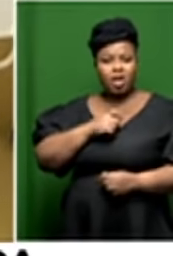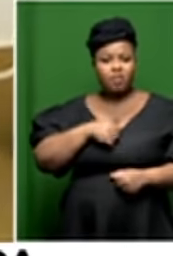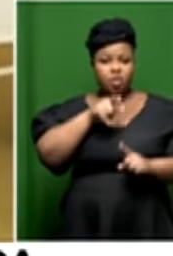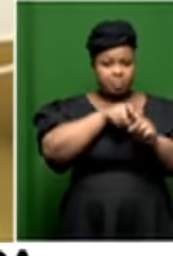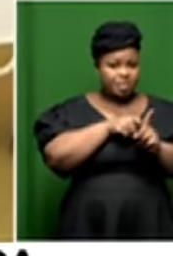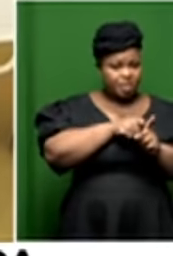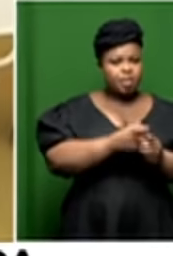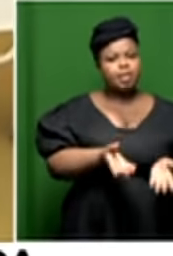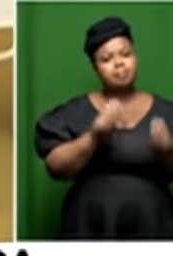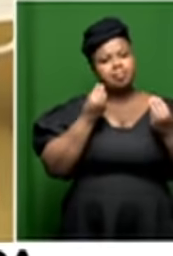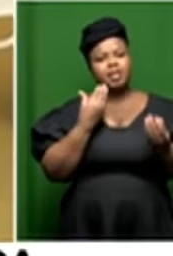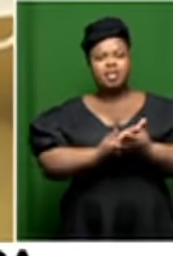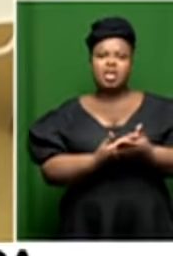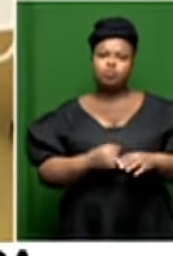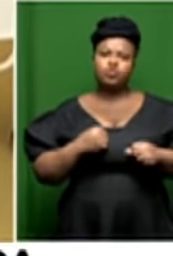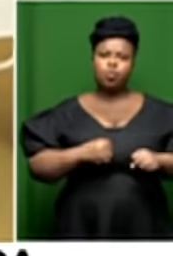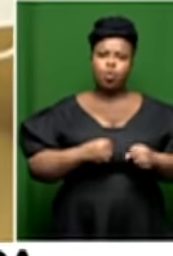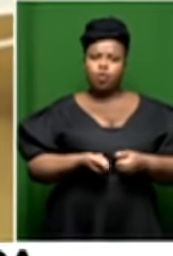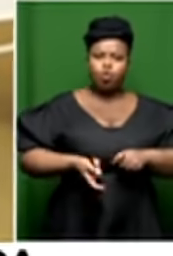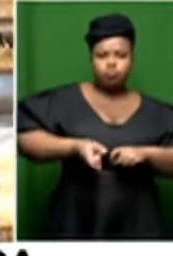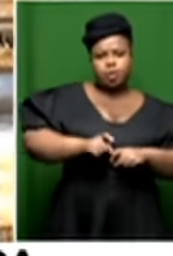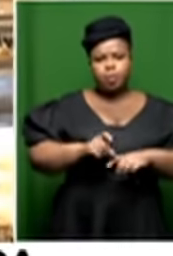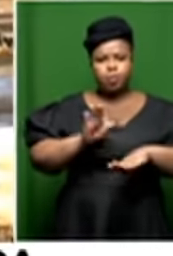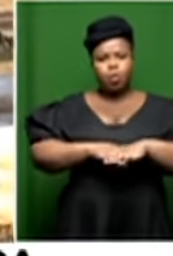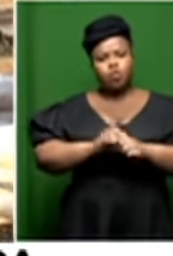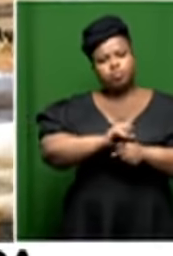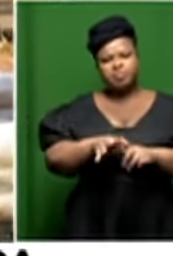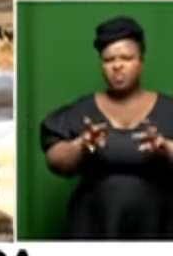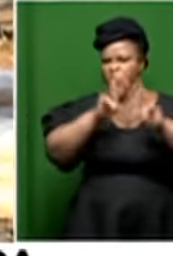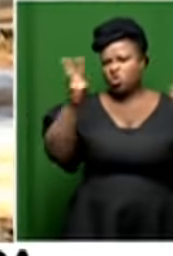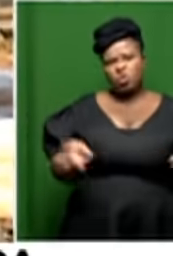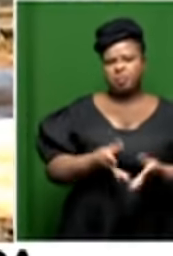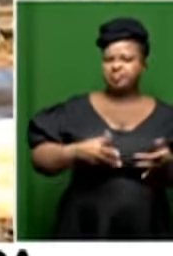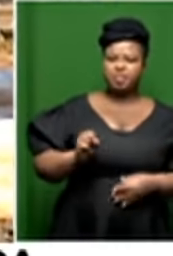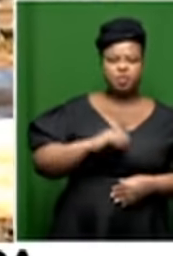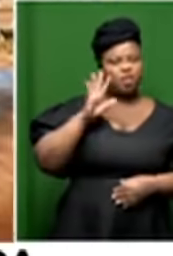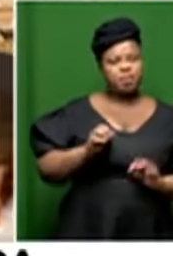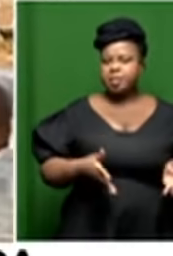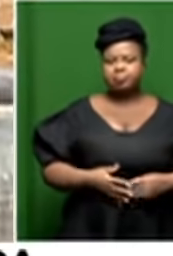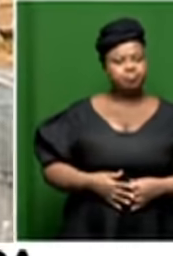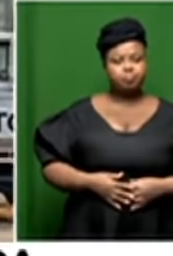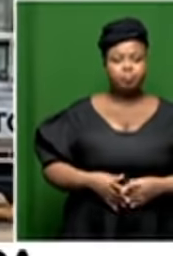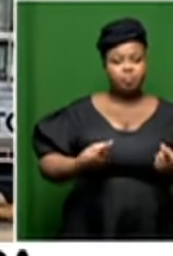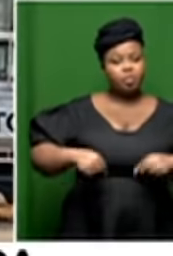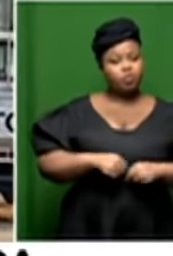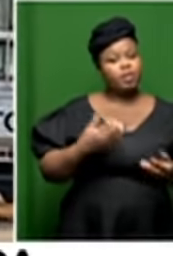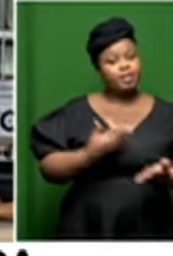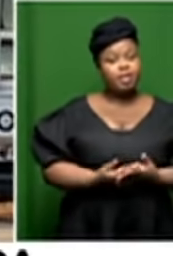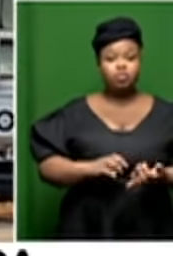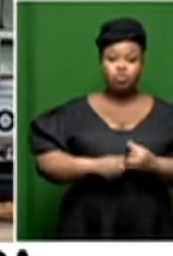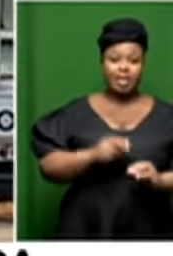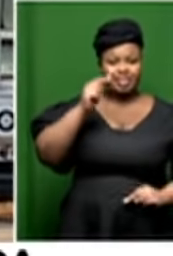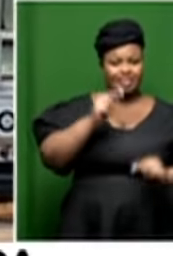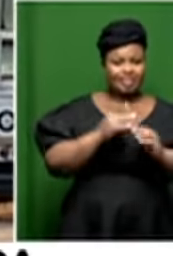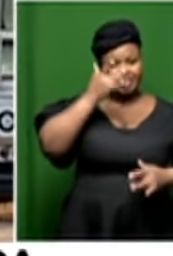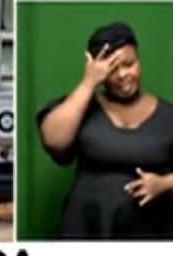acquire mutations that give it some sort of advantage. And so if globally, not just in South Africa, globally, if we can reduce the number of infections, then